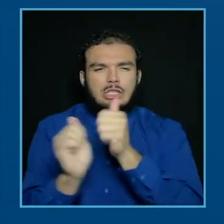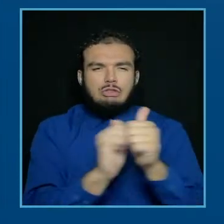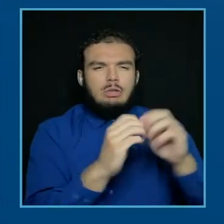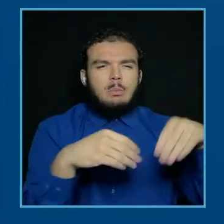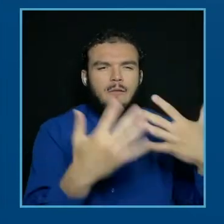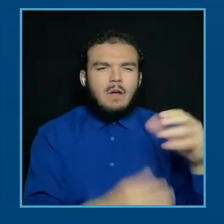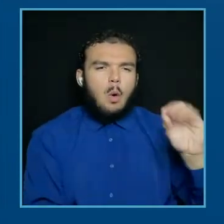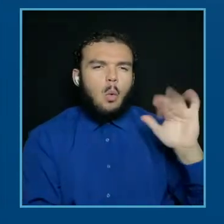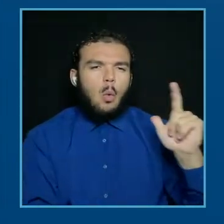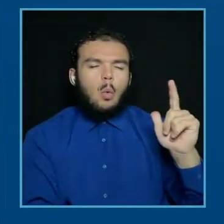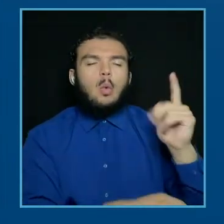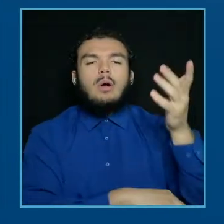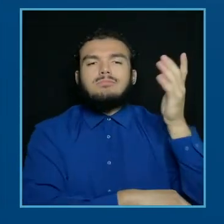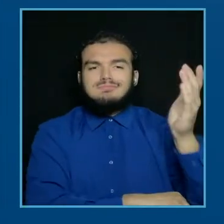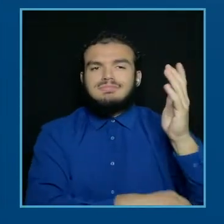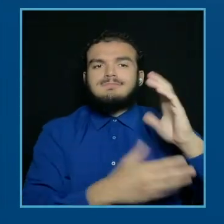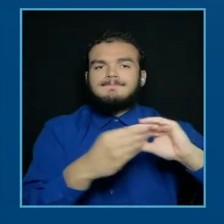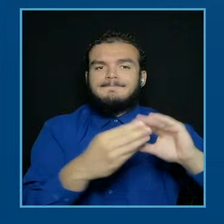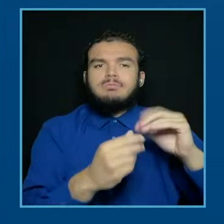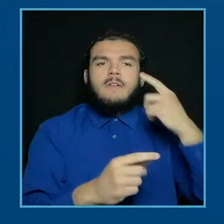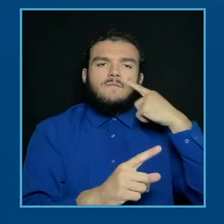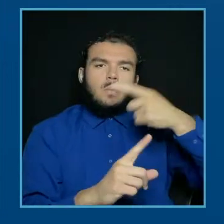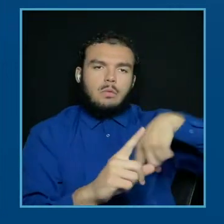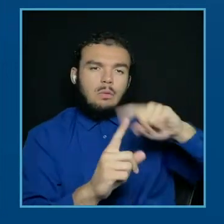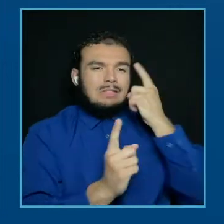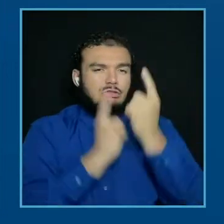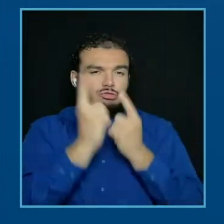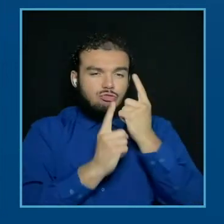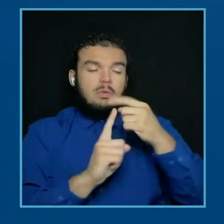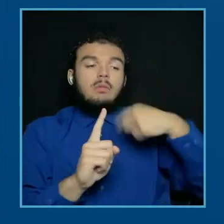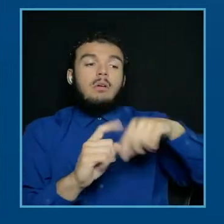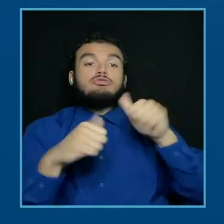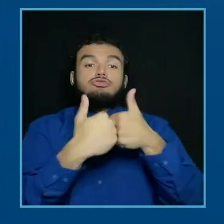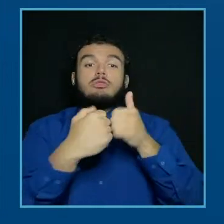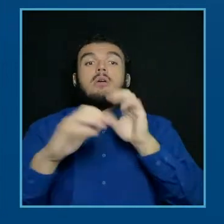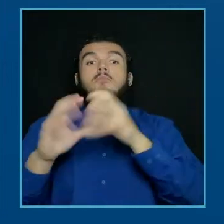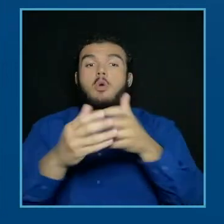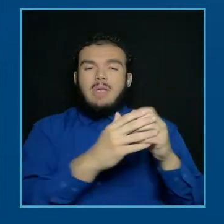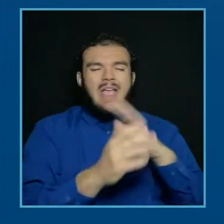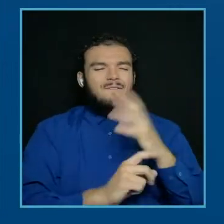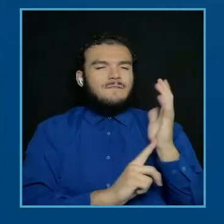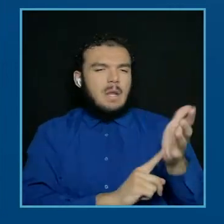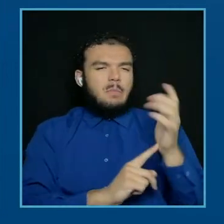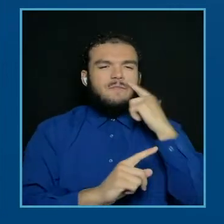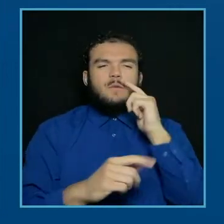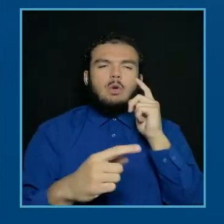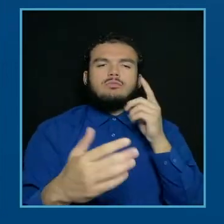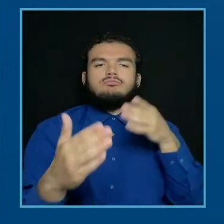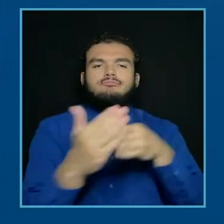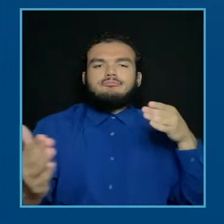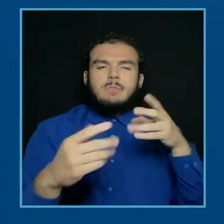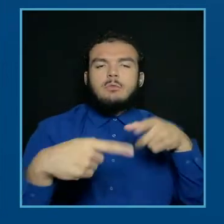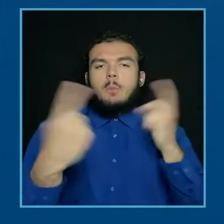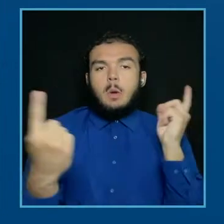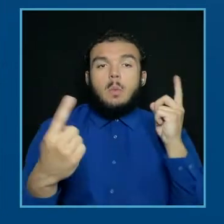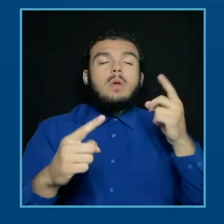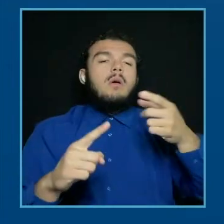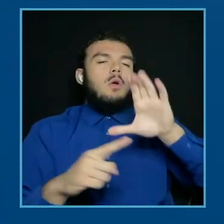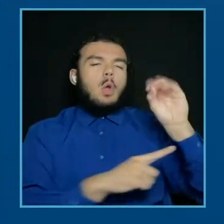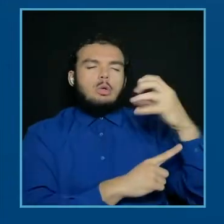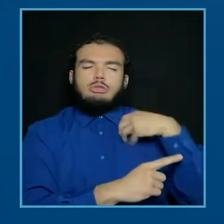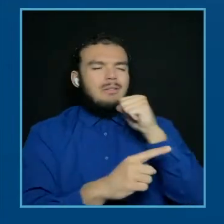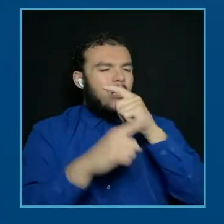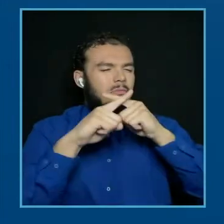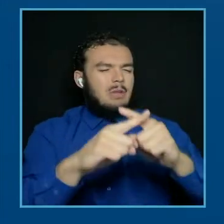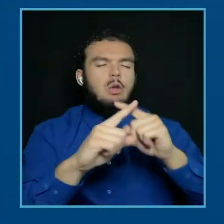testimony and argument for the committee's consideration. The challenging party is allowed to reserve 5 minutes for rebuttal. The co-chairs have not narrowed the issues that may be